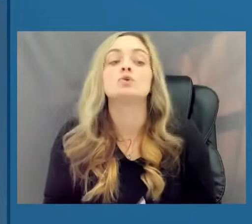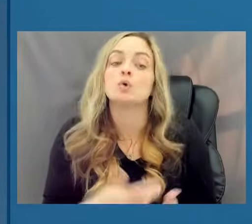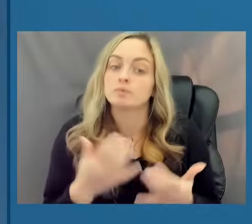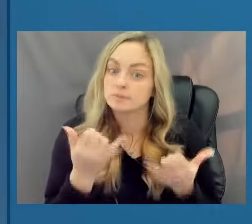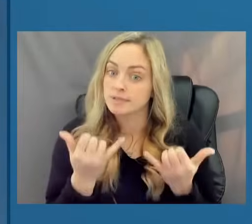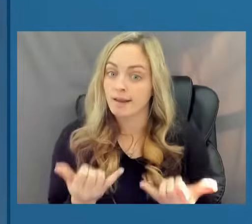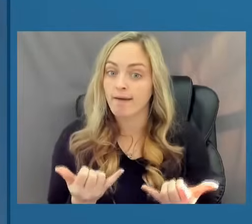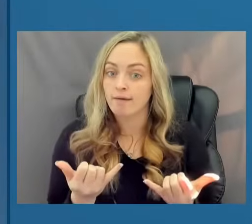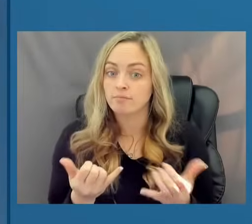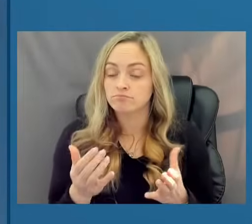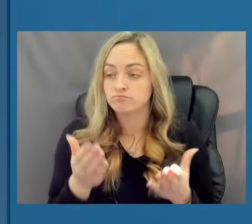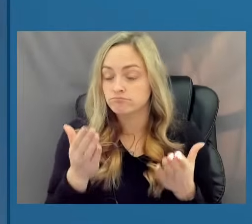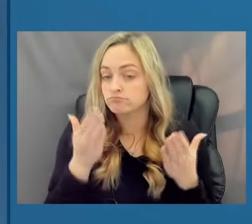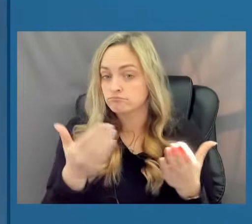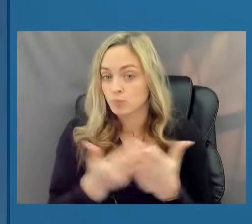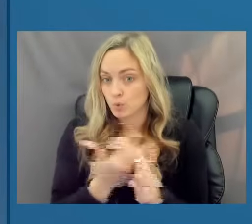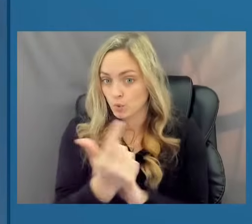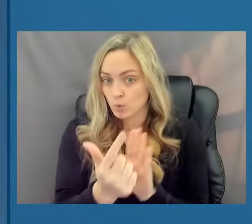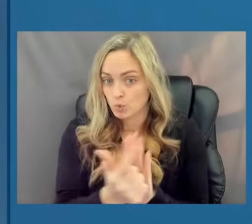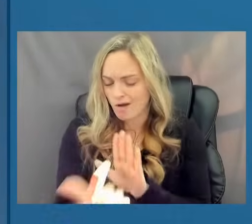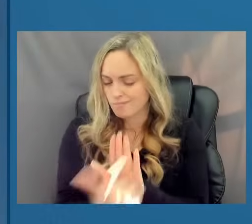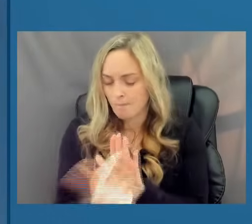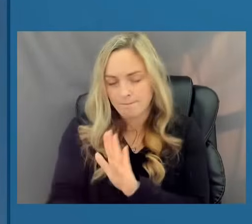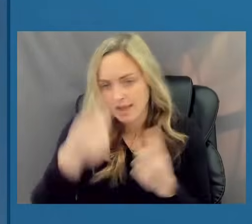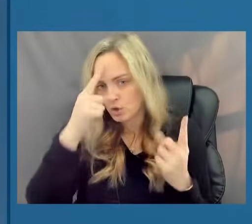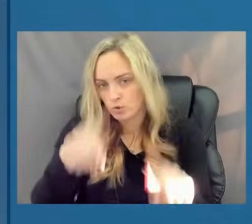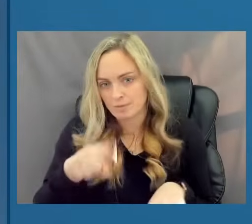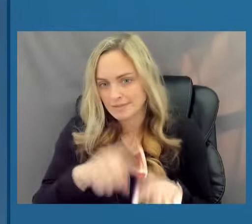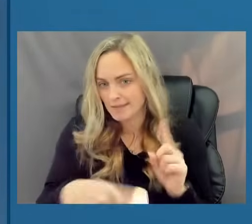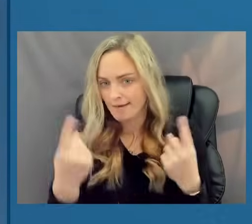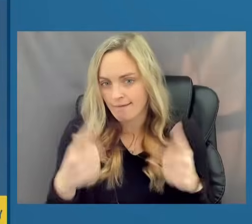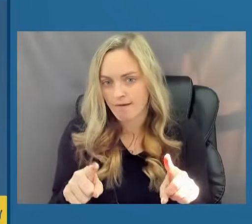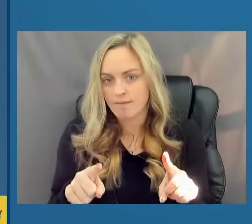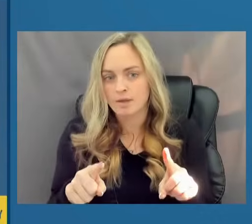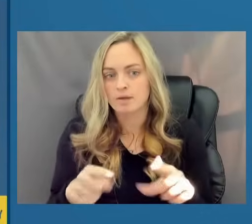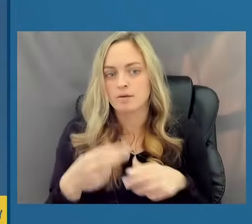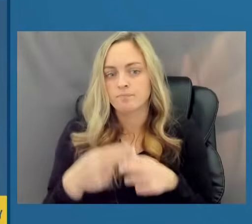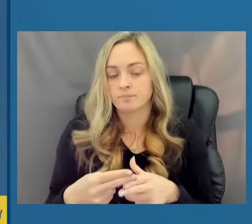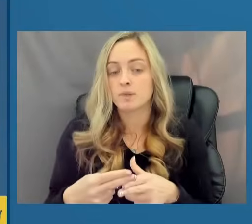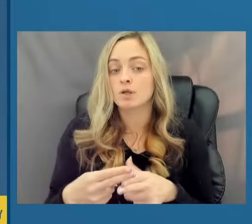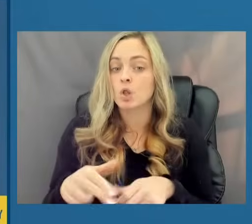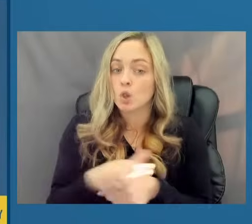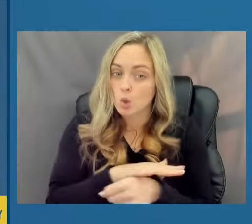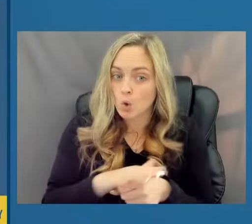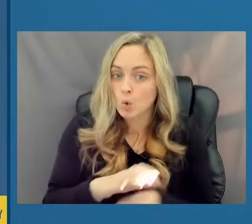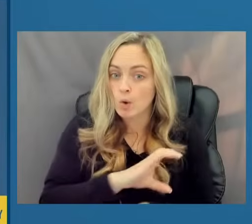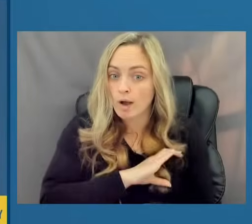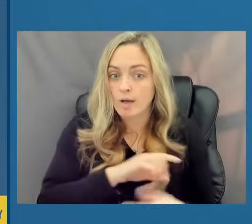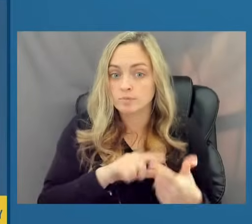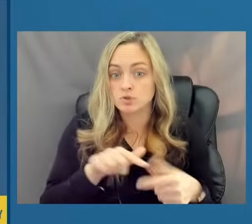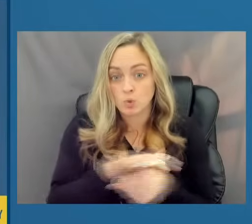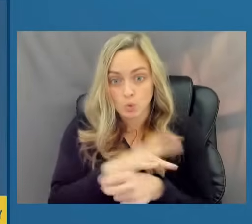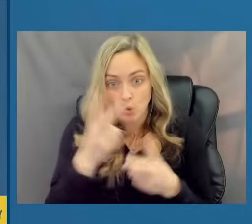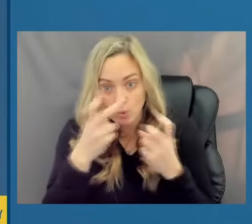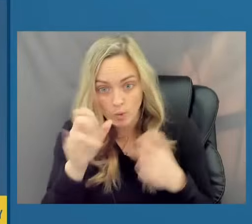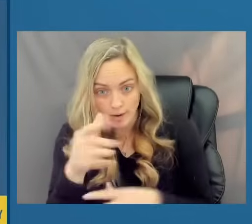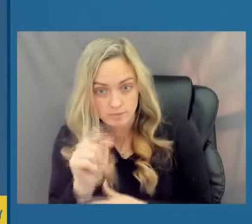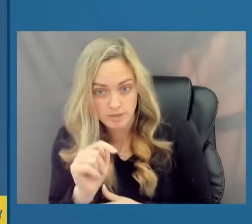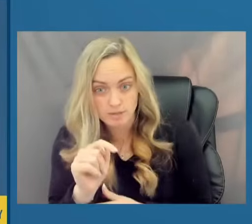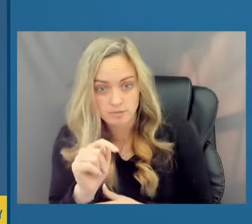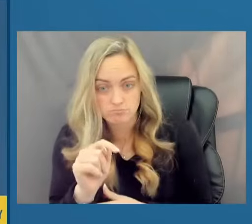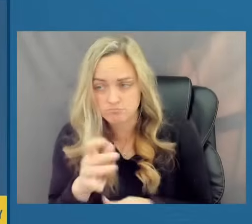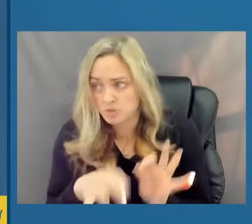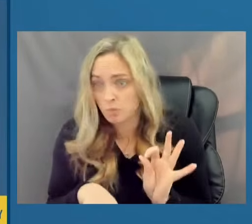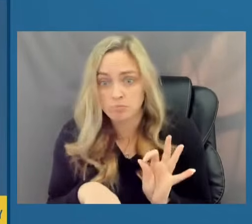I'm proposing a new law that will ban these agreements. We call it the Local Cops, Local Crimes Act. Very